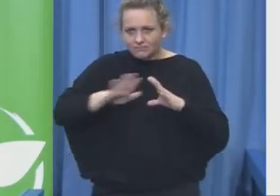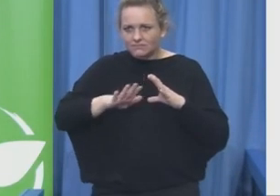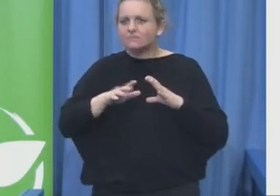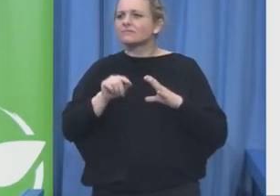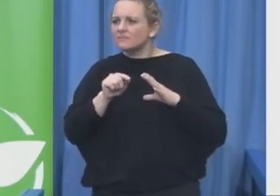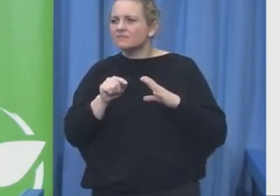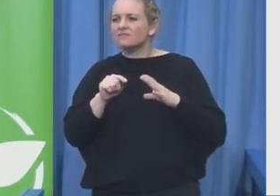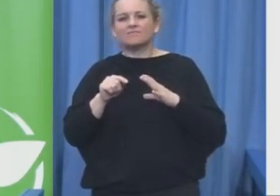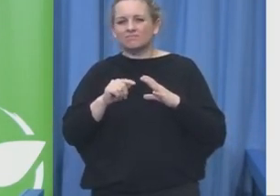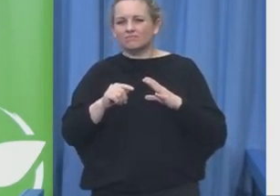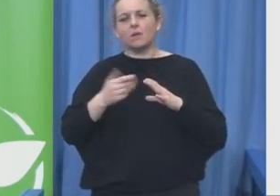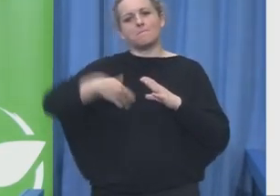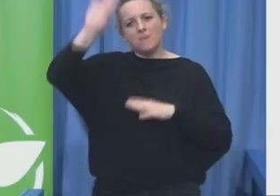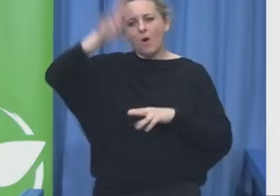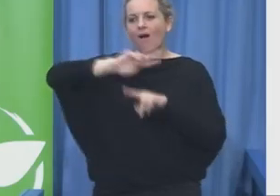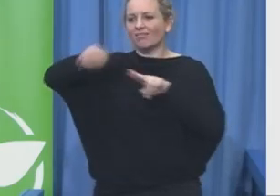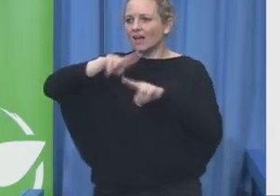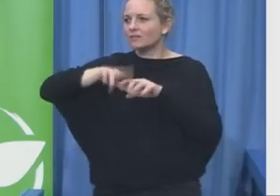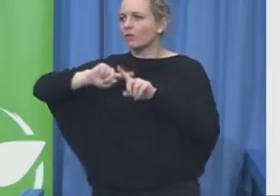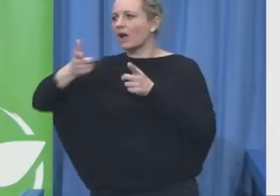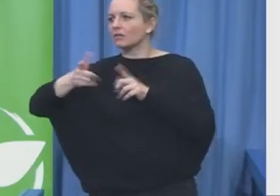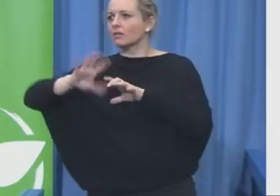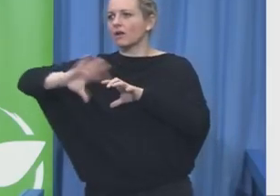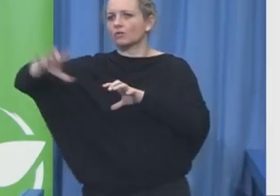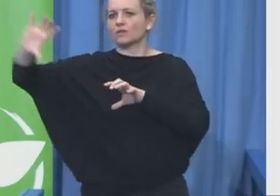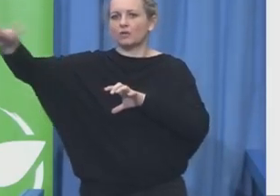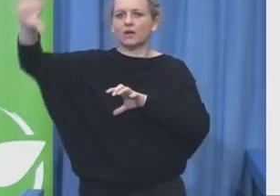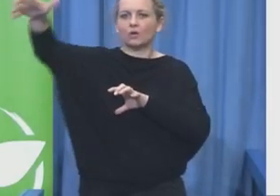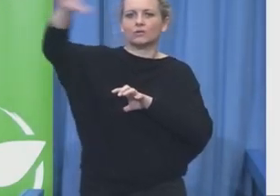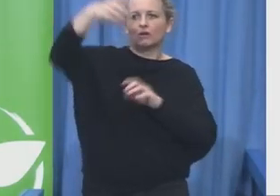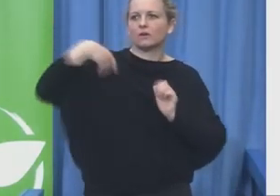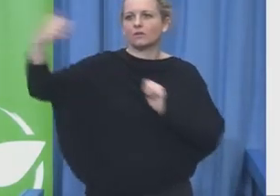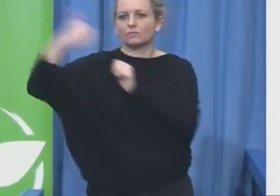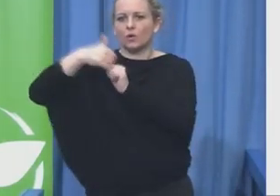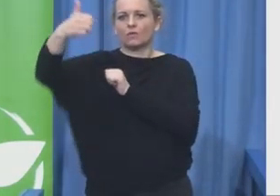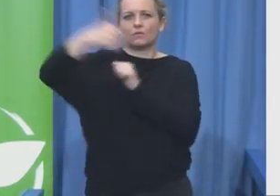at regional level to share experience between different countries in the same region.